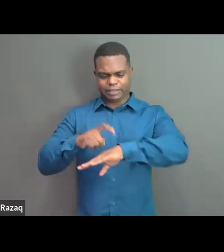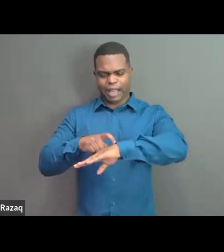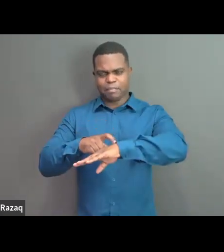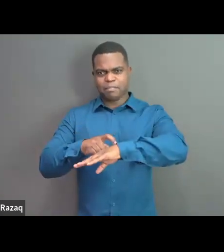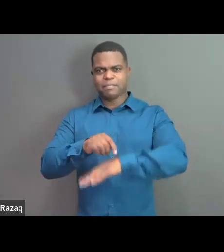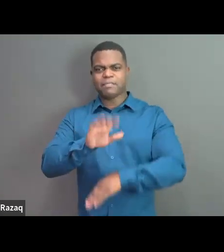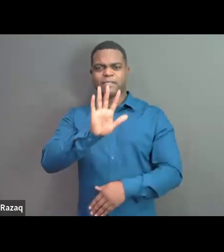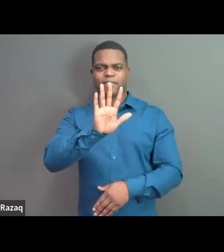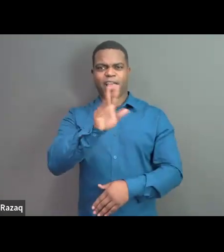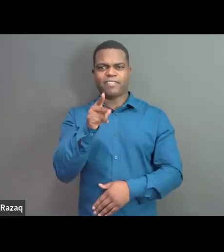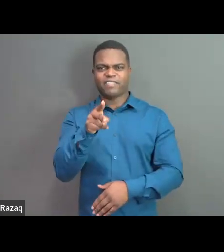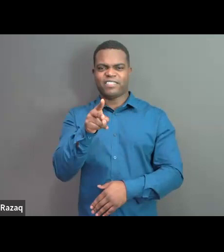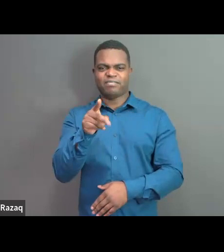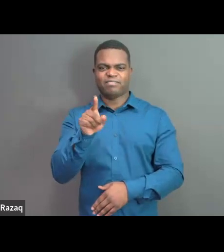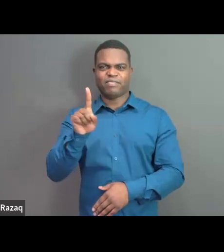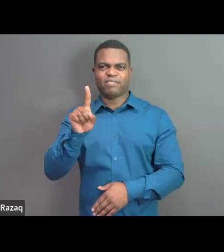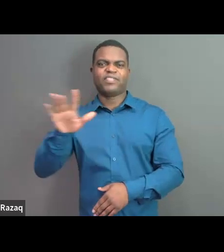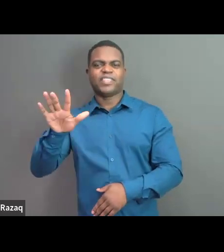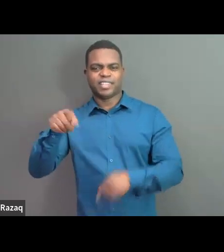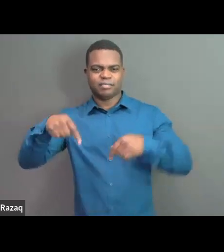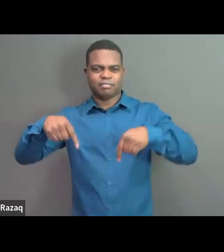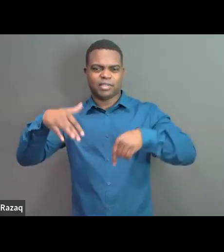Mike Makwela,